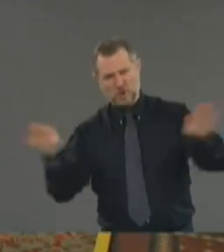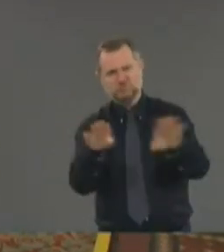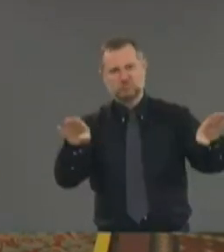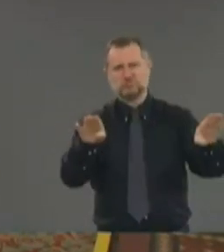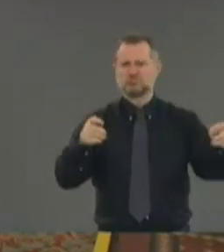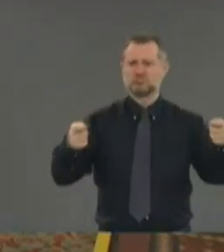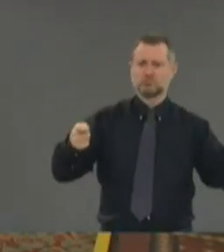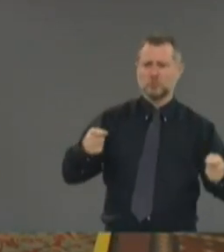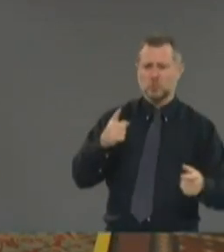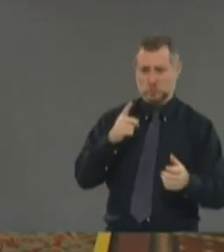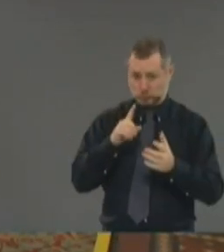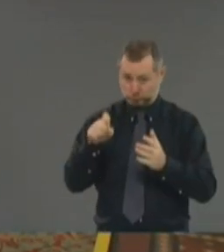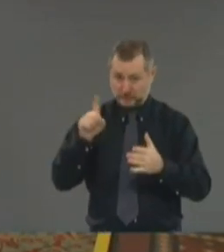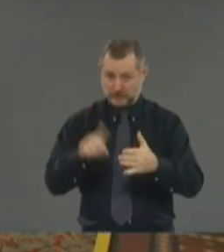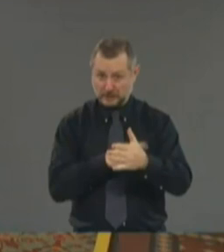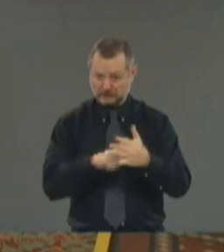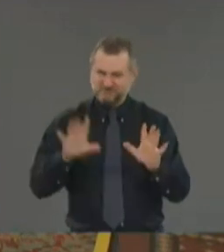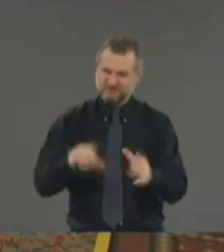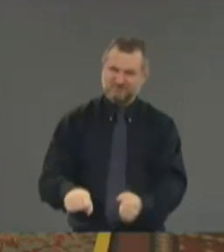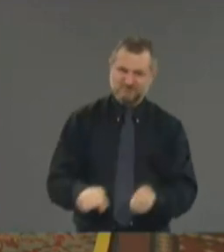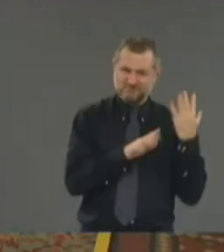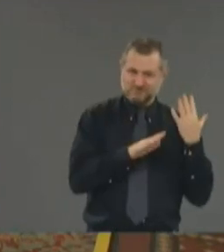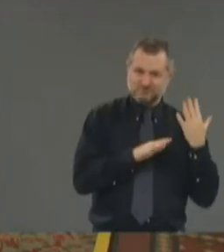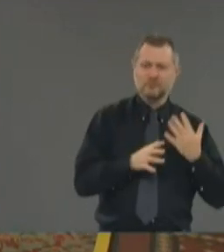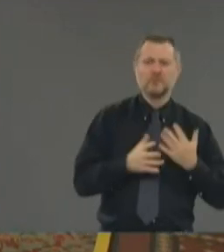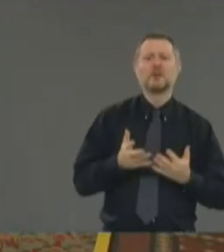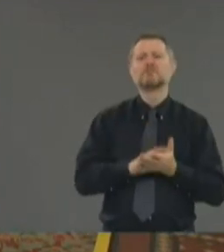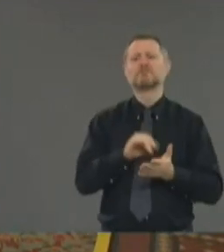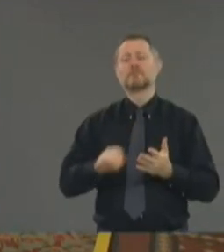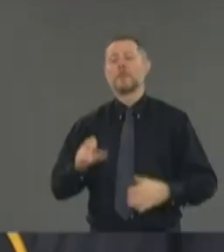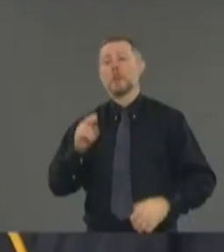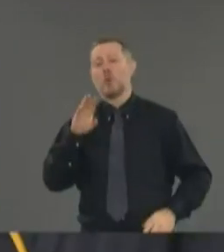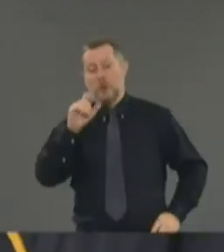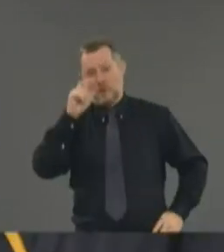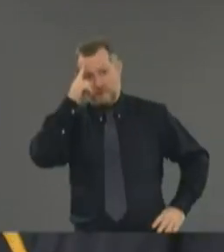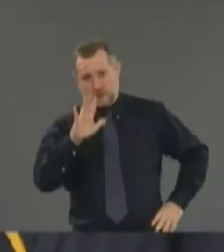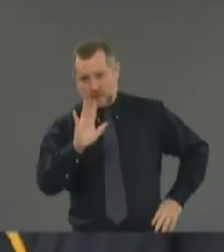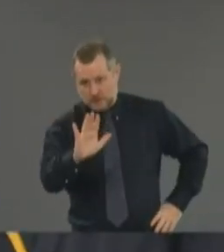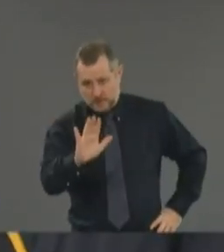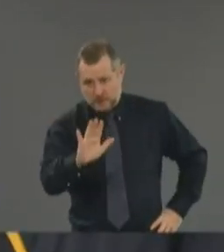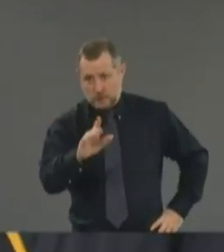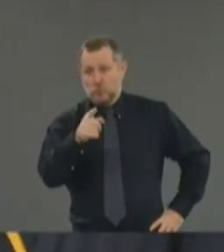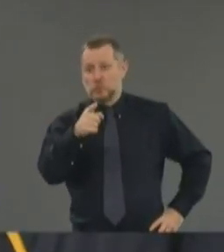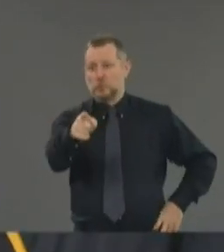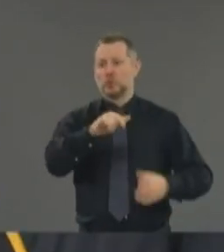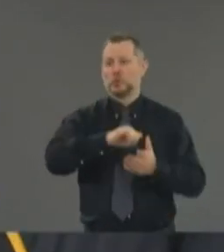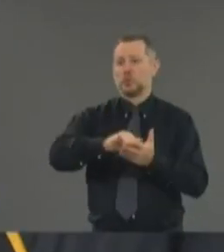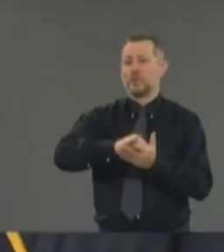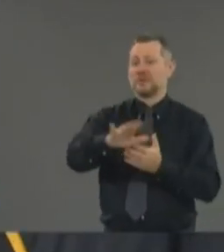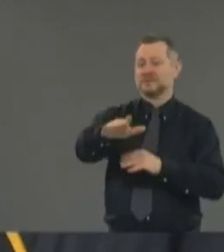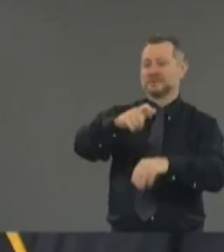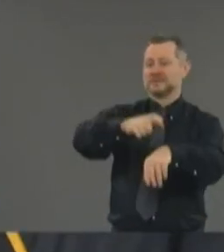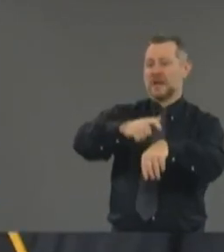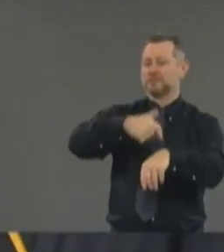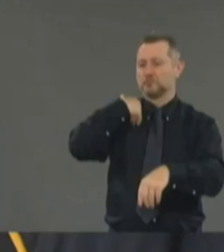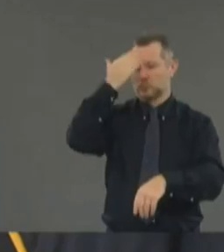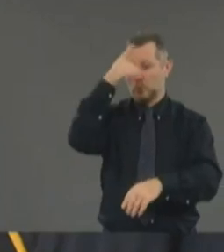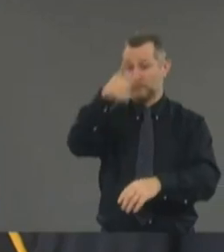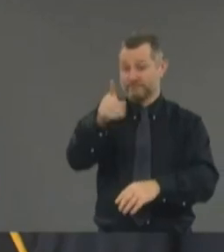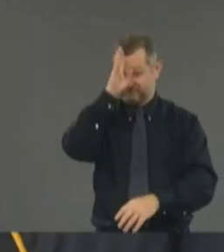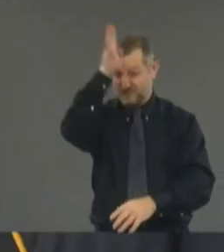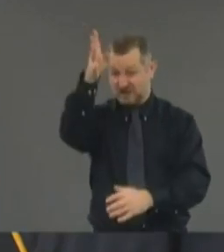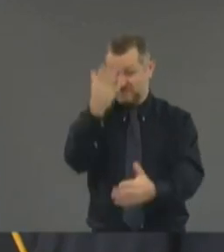cities. Yeah, well, let's just, I know you're the Times, but you don't get to make up your own facts, right?